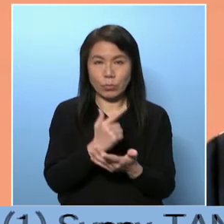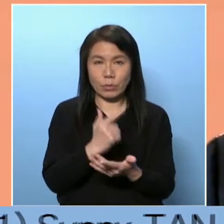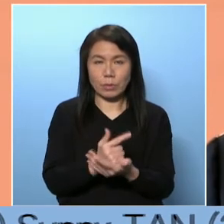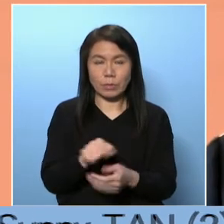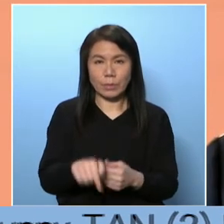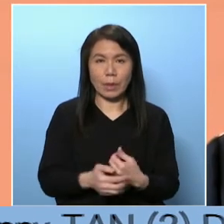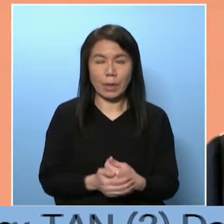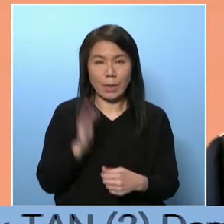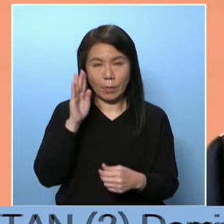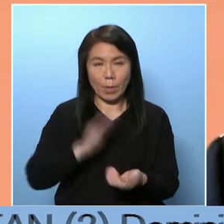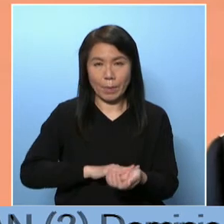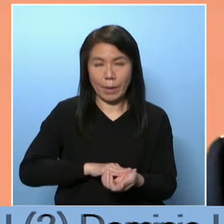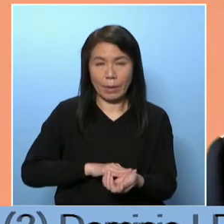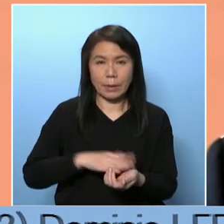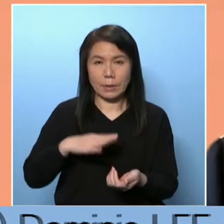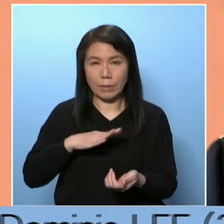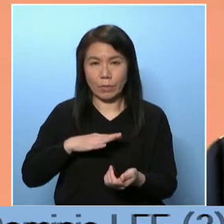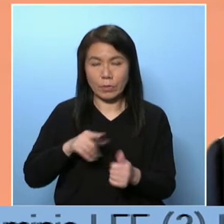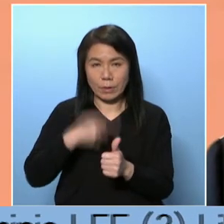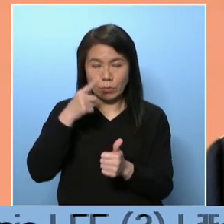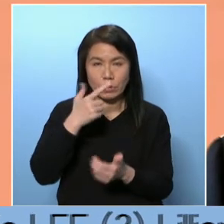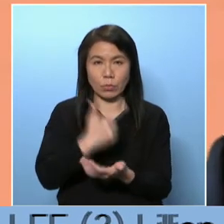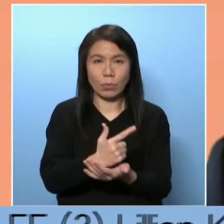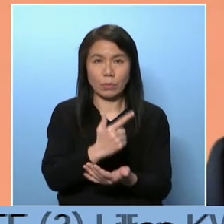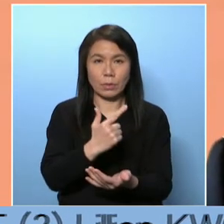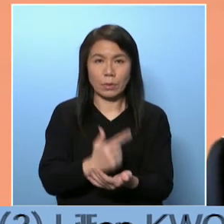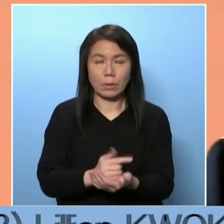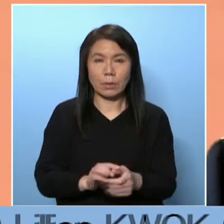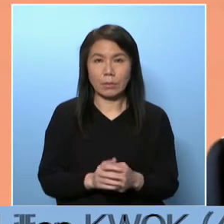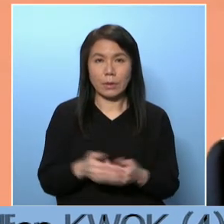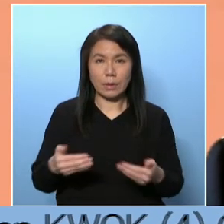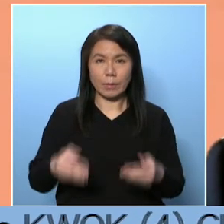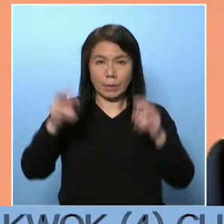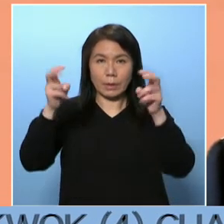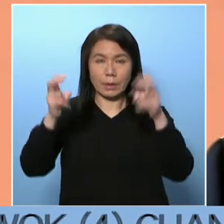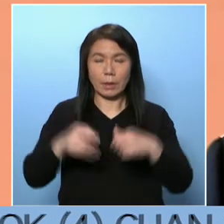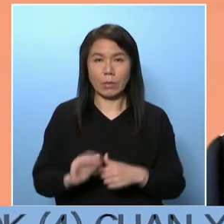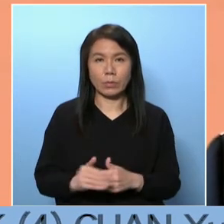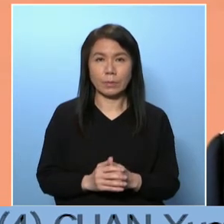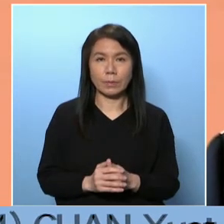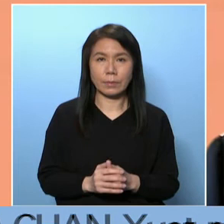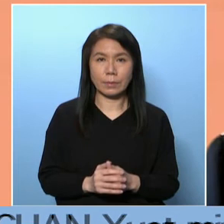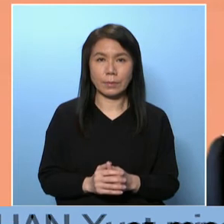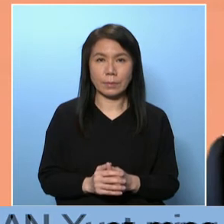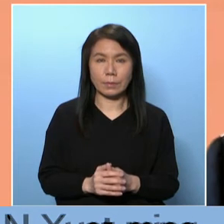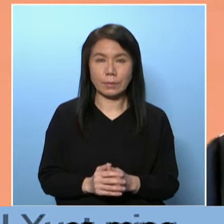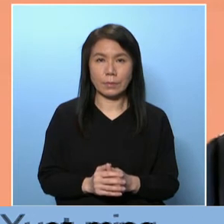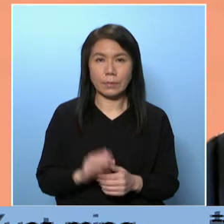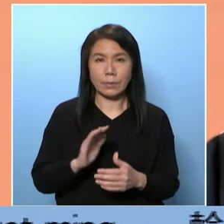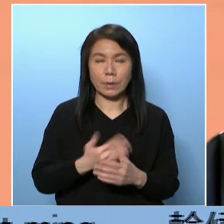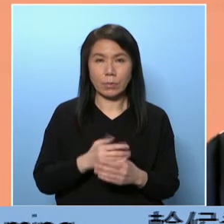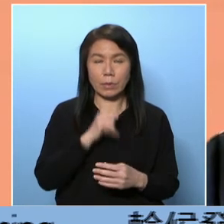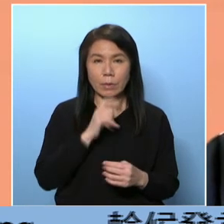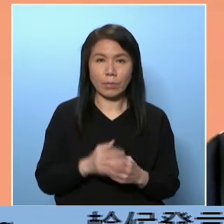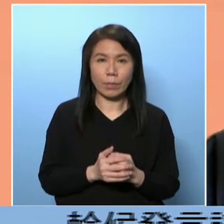understand the sentiments of the community, and therefore, emerging from the epidemic has become the first topic of our discussion. And that's the reason